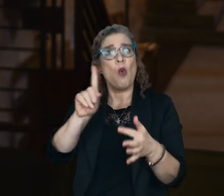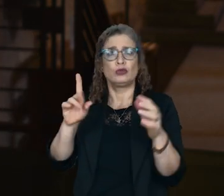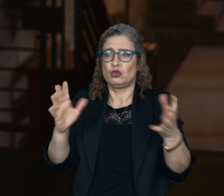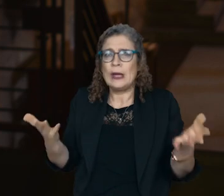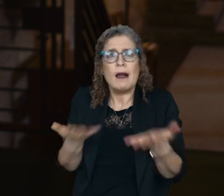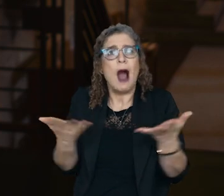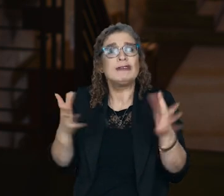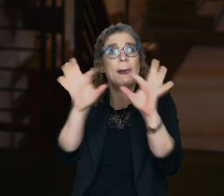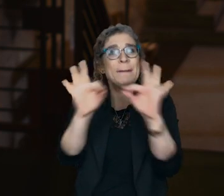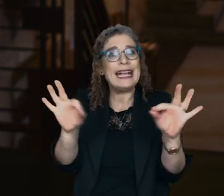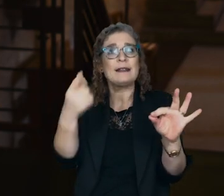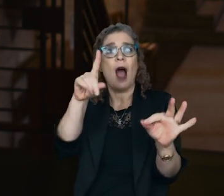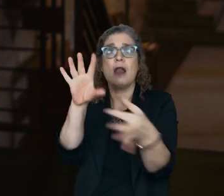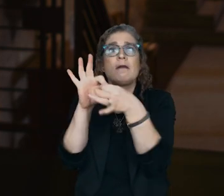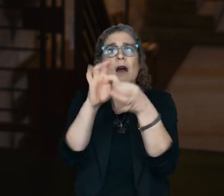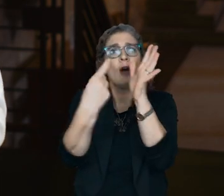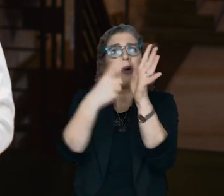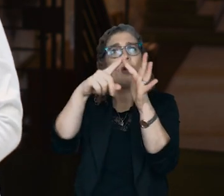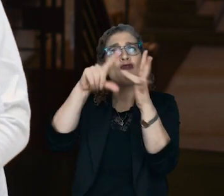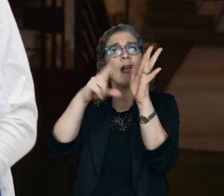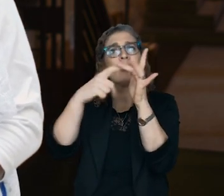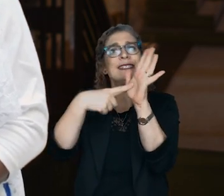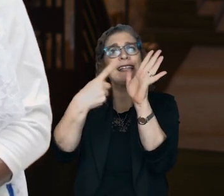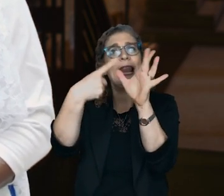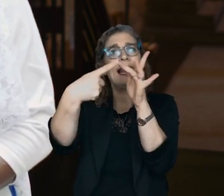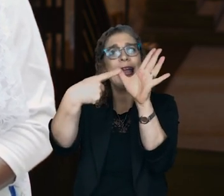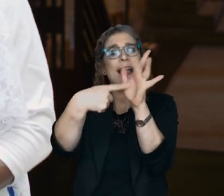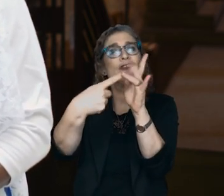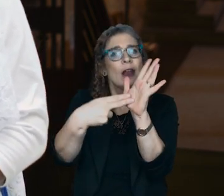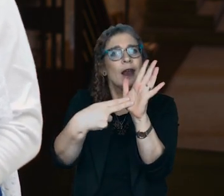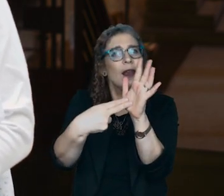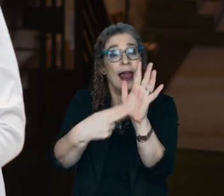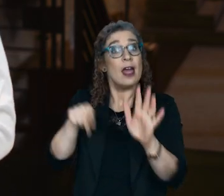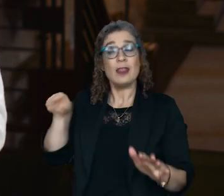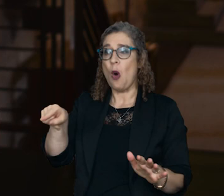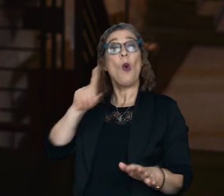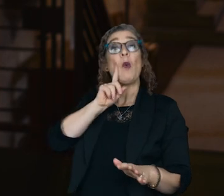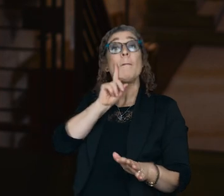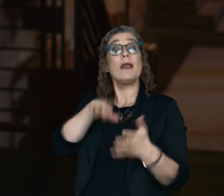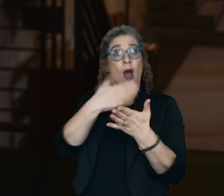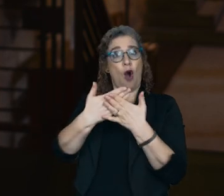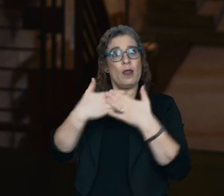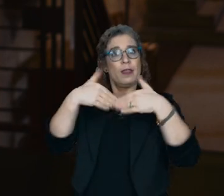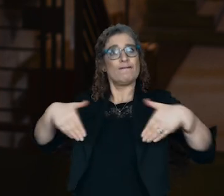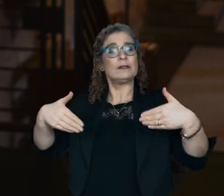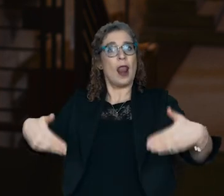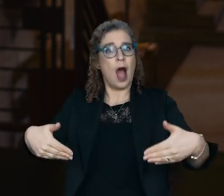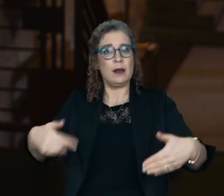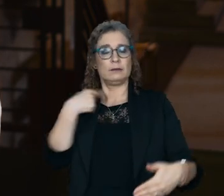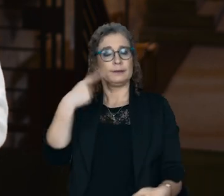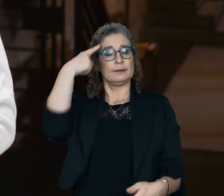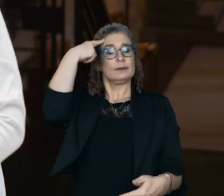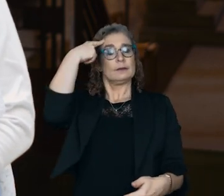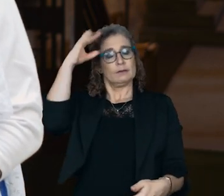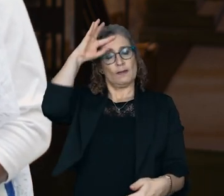in their own communities and contexts. Women on the Frontline bears in mind